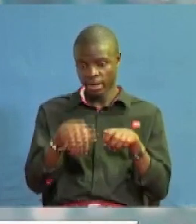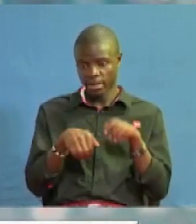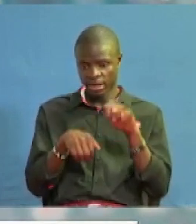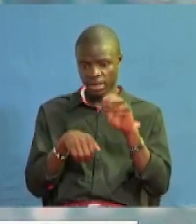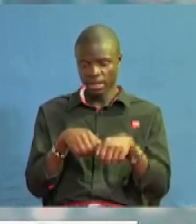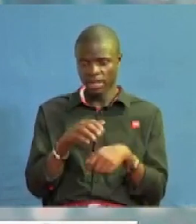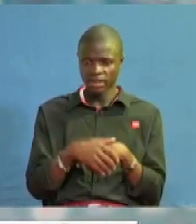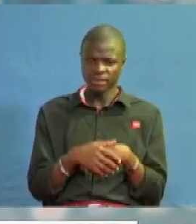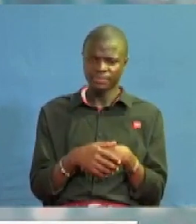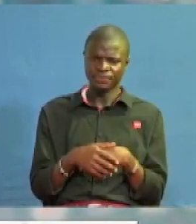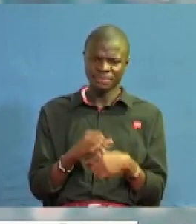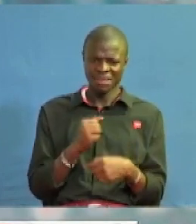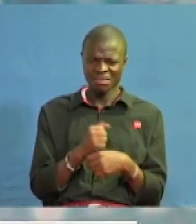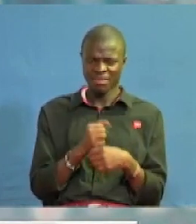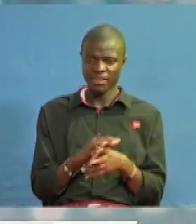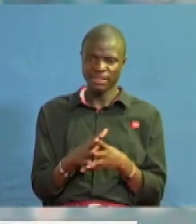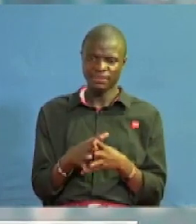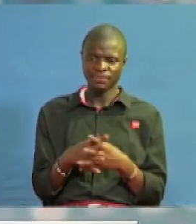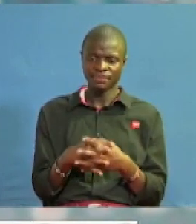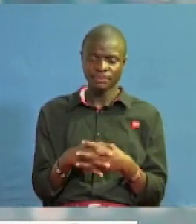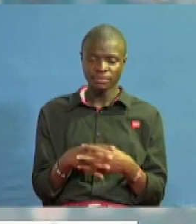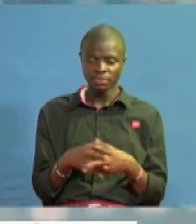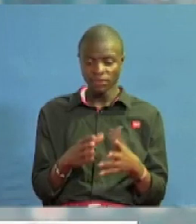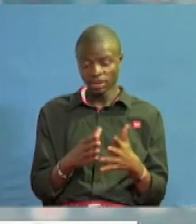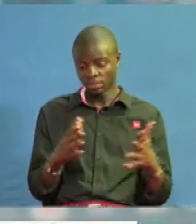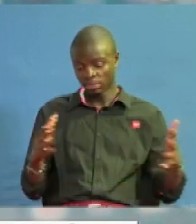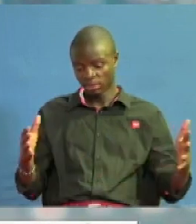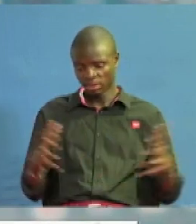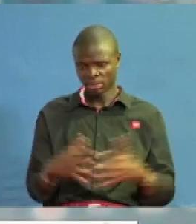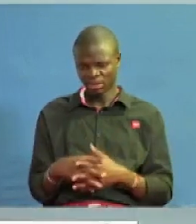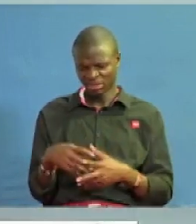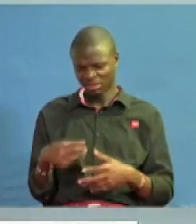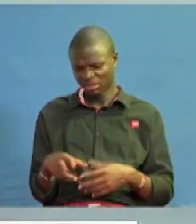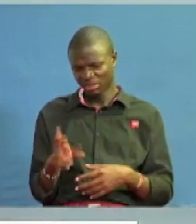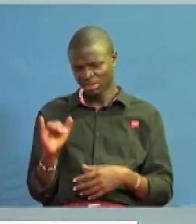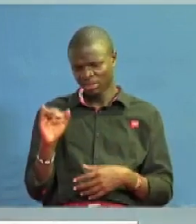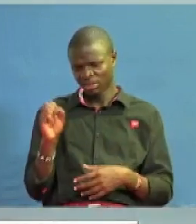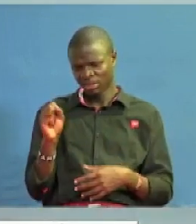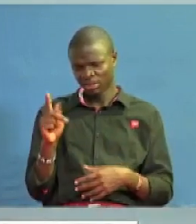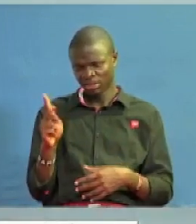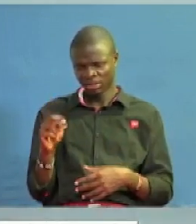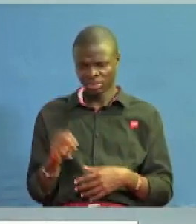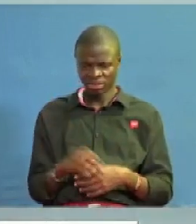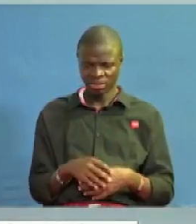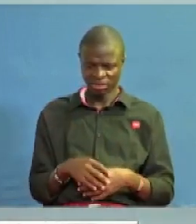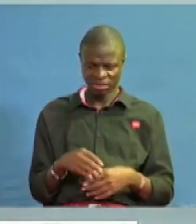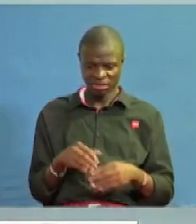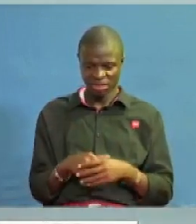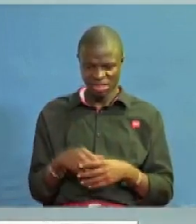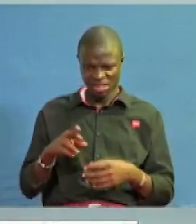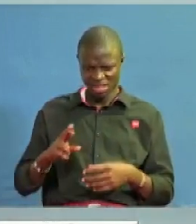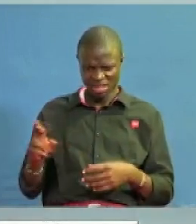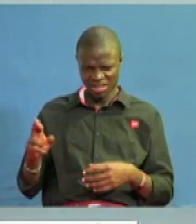can buy manufacturing. Okay. So again, spread your risk. Right, Mike. Now that you have invested in the right